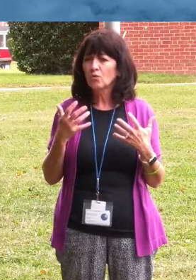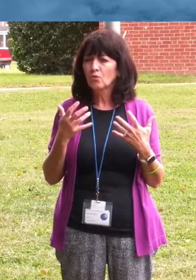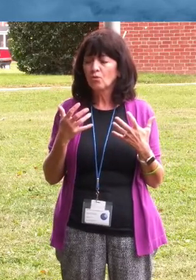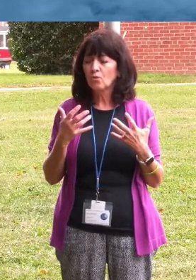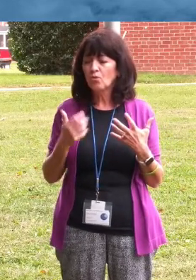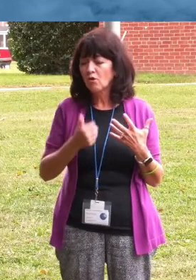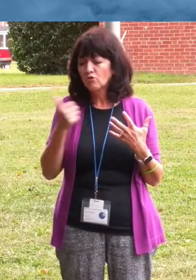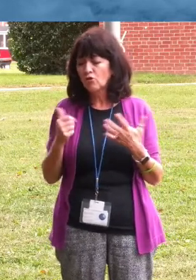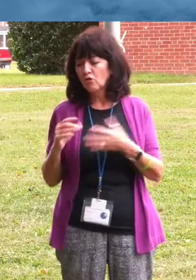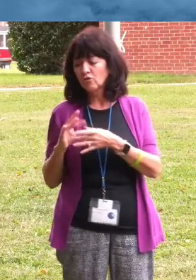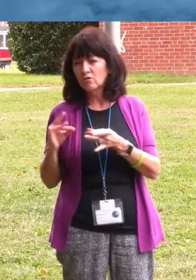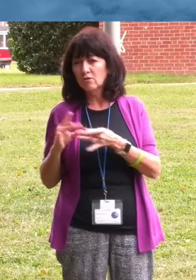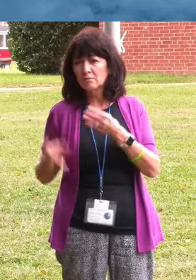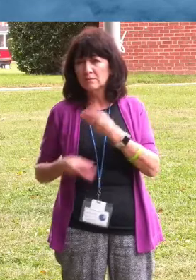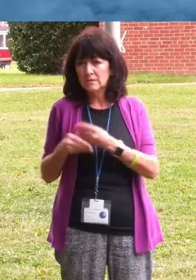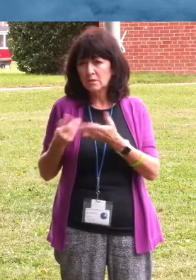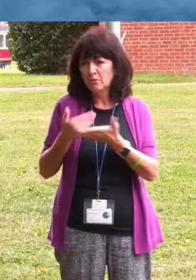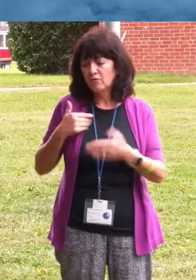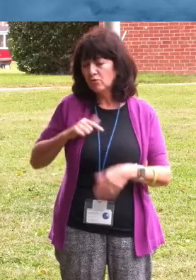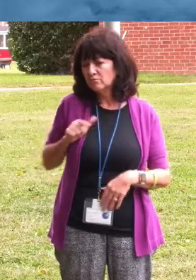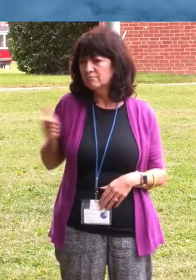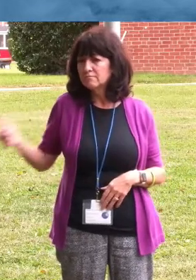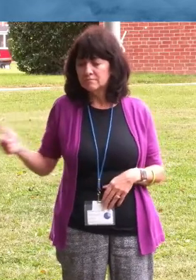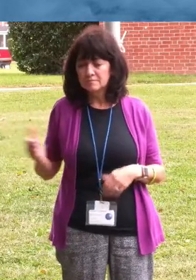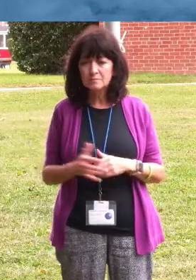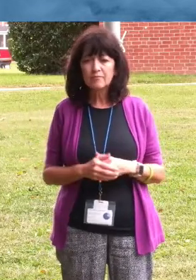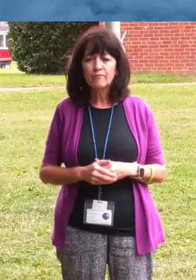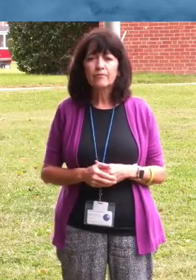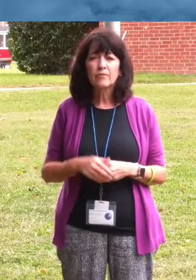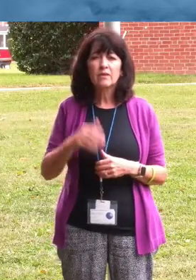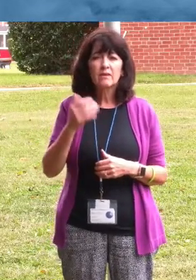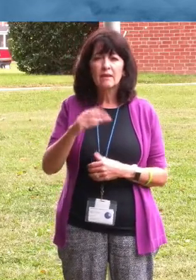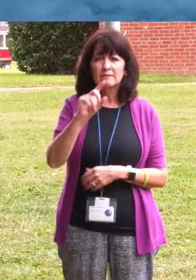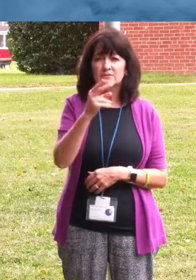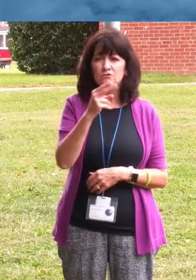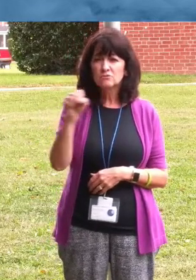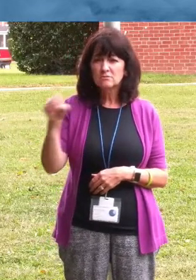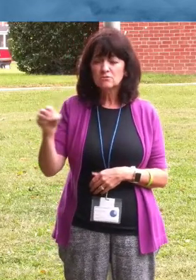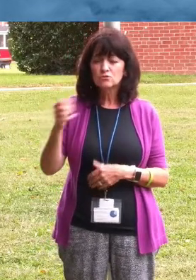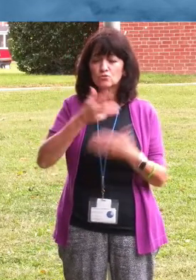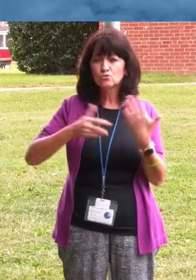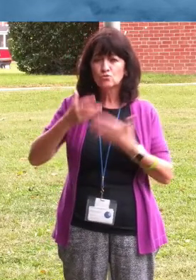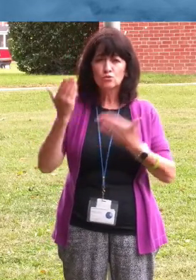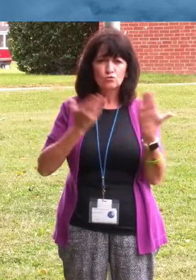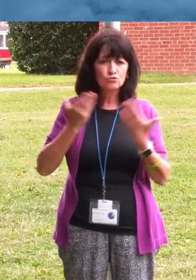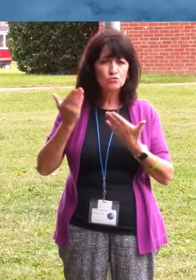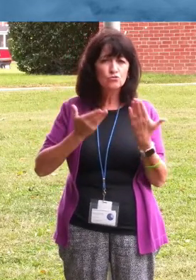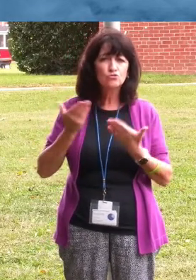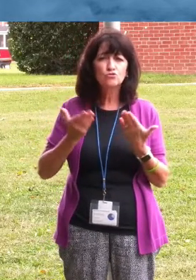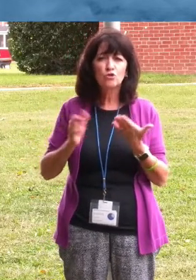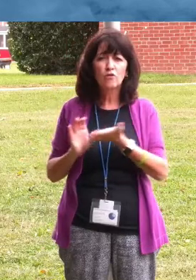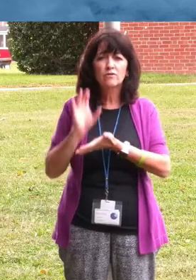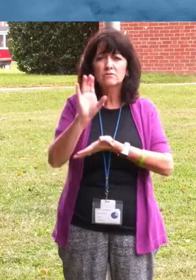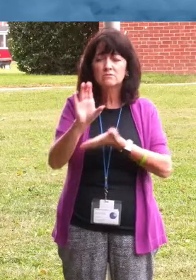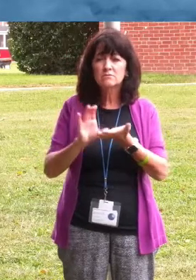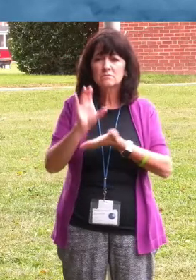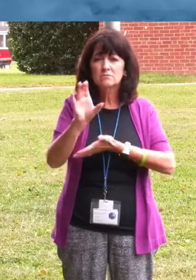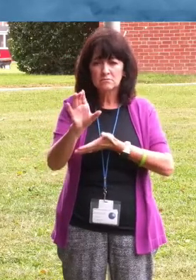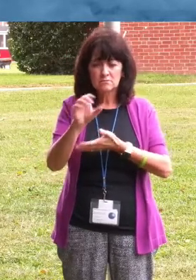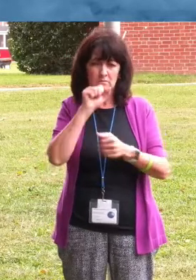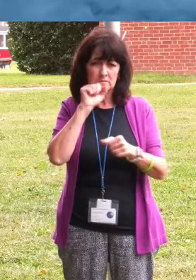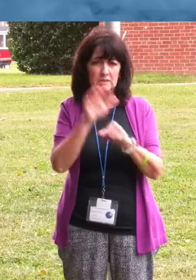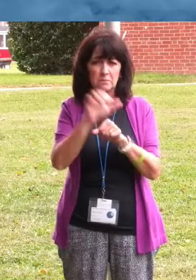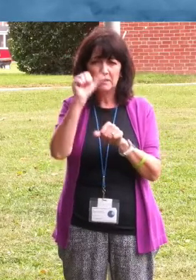things that are related, health and social service related spending. We have already committed $10